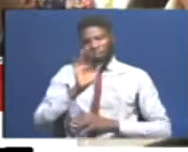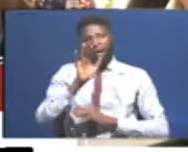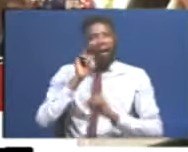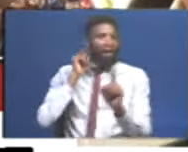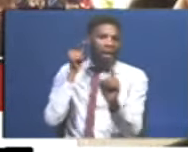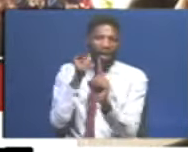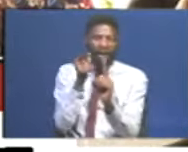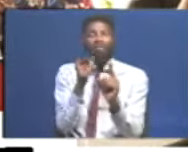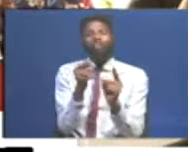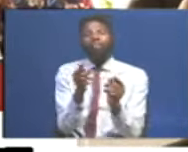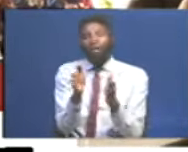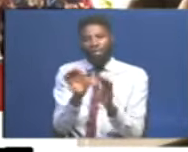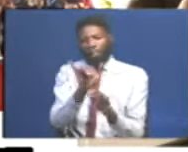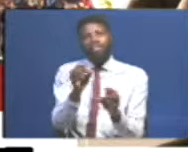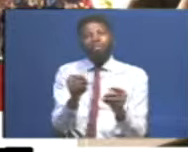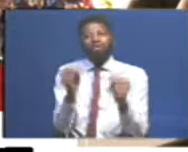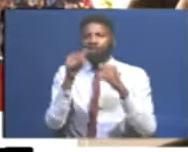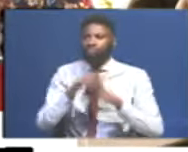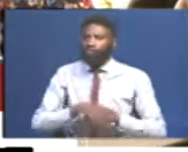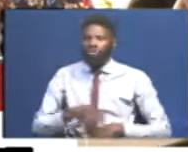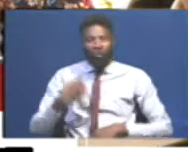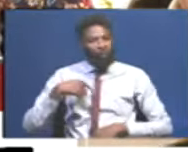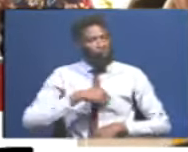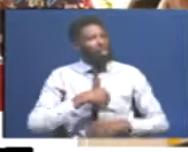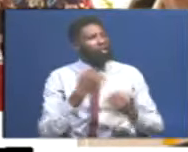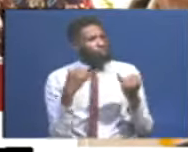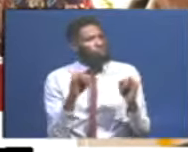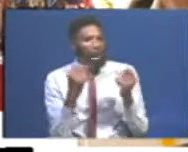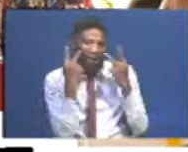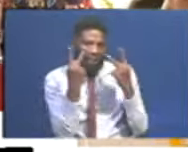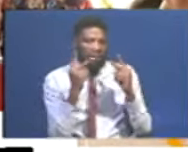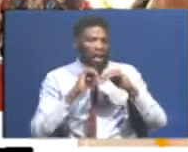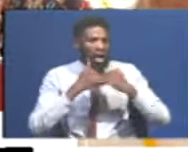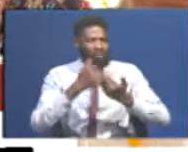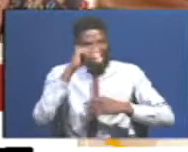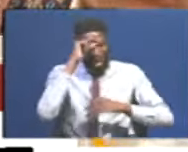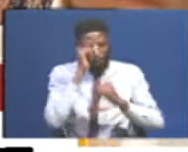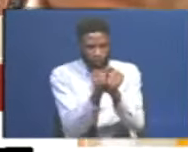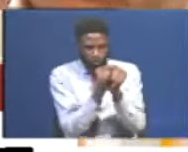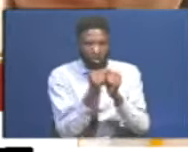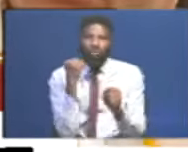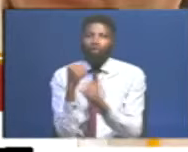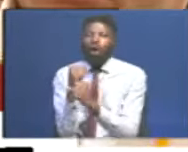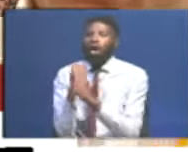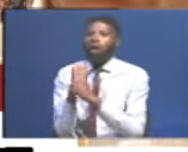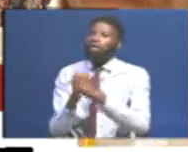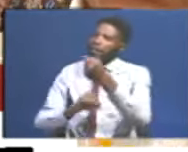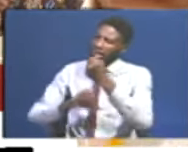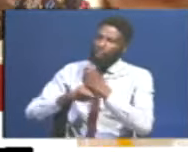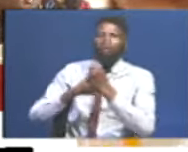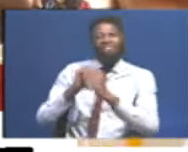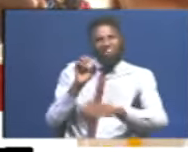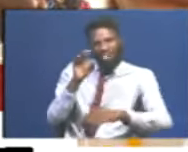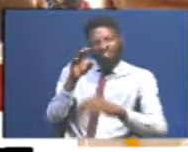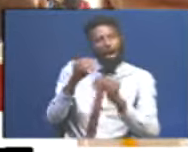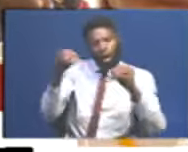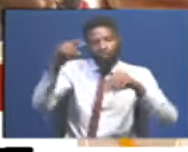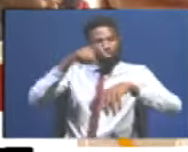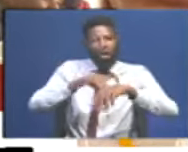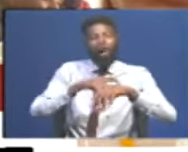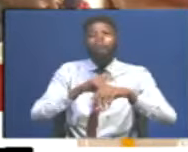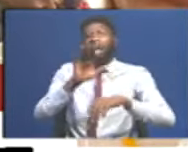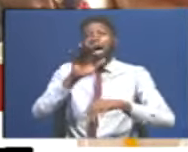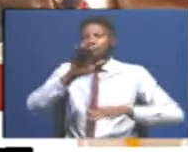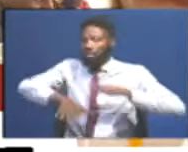solutions. We are trying to see how we can work together with the government to support these people, you know, in the long term, not only fixing the limbs, but what's the long